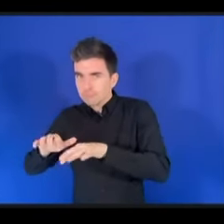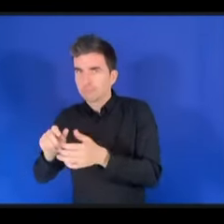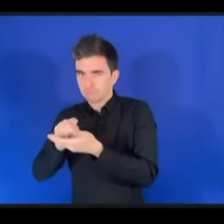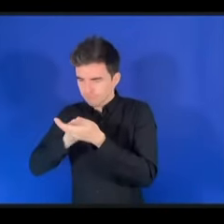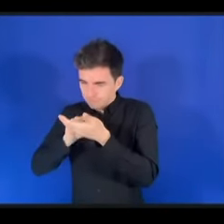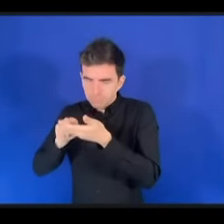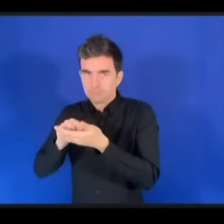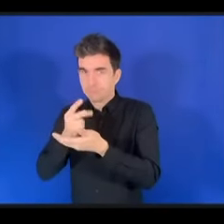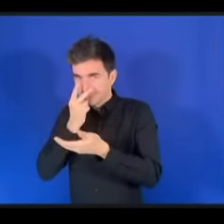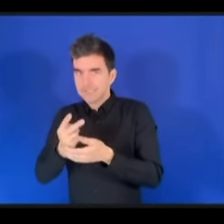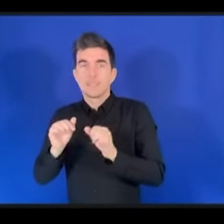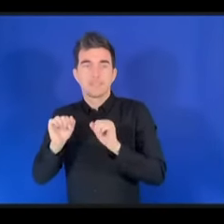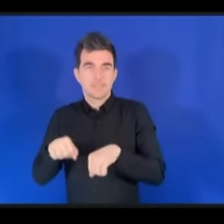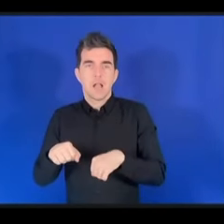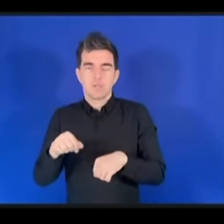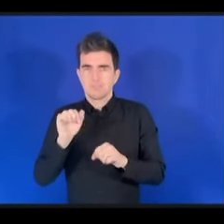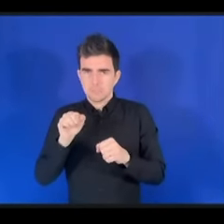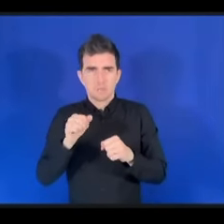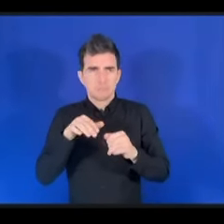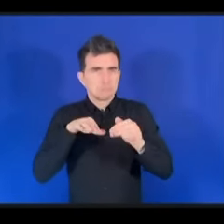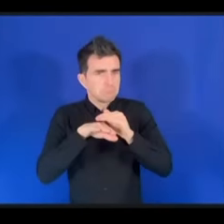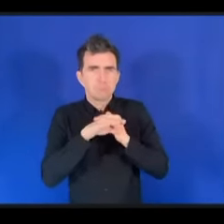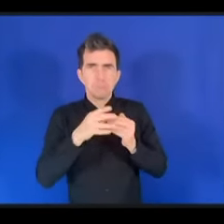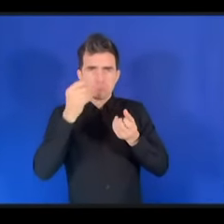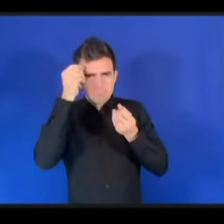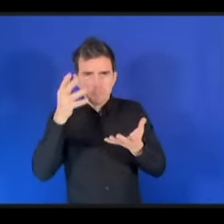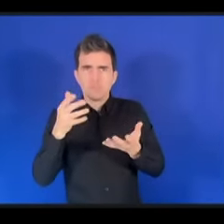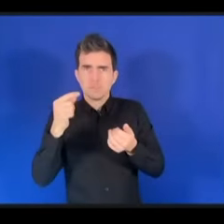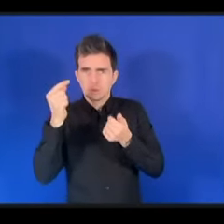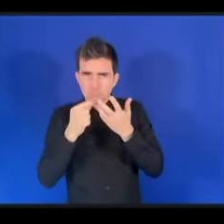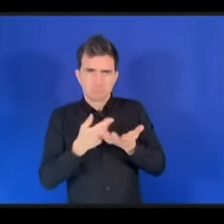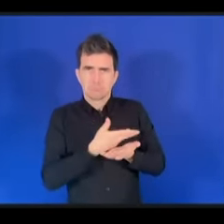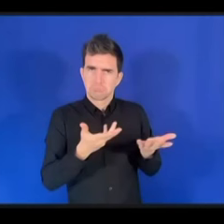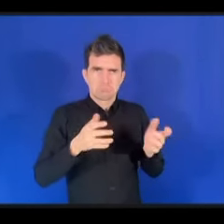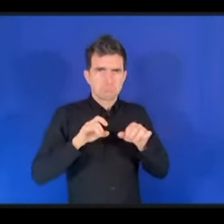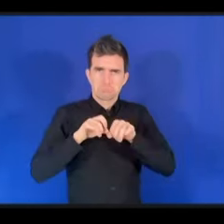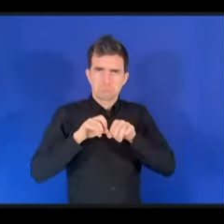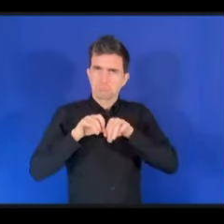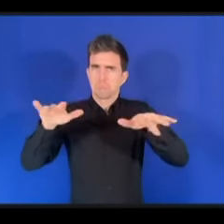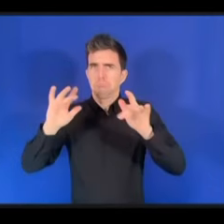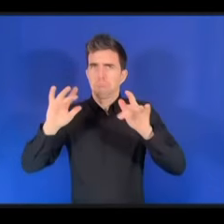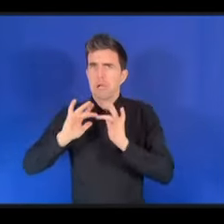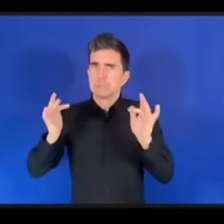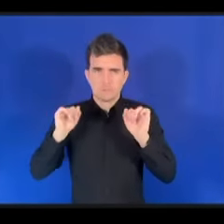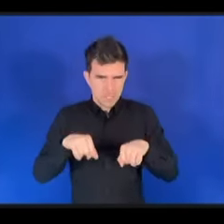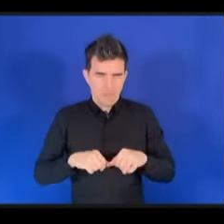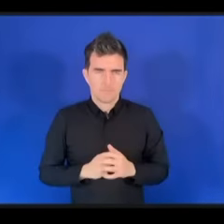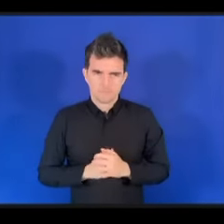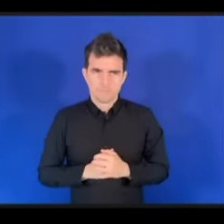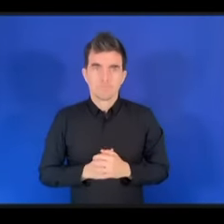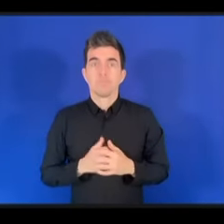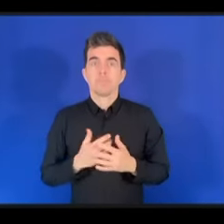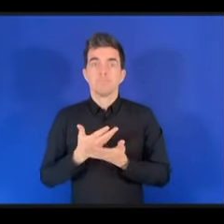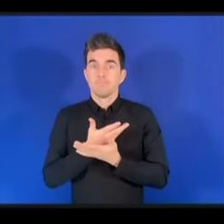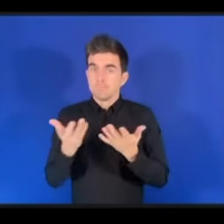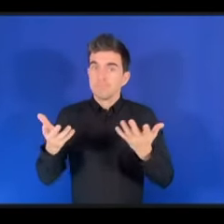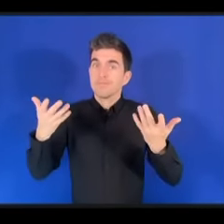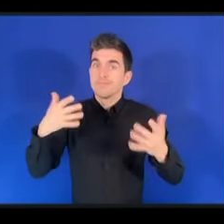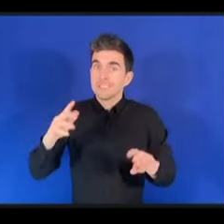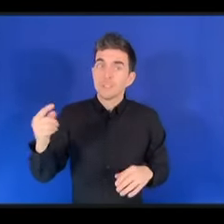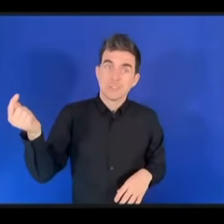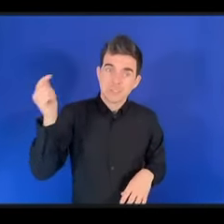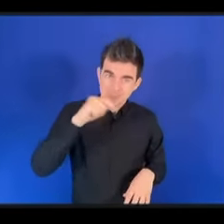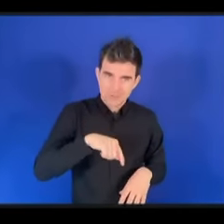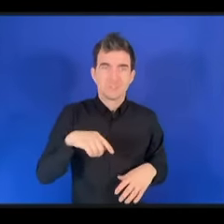So those who have come to Kyoto more than five times, actually 50% of the tourists